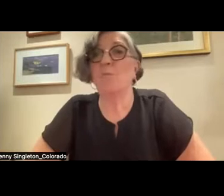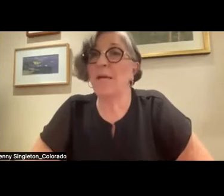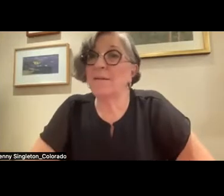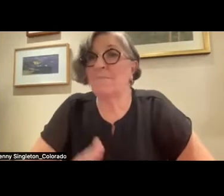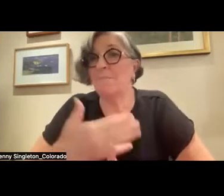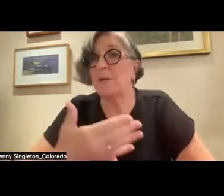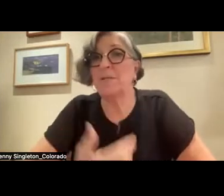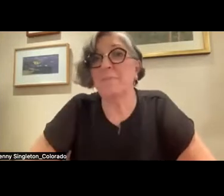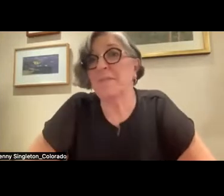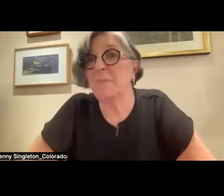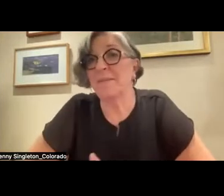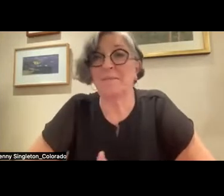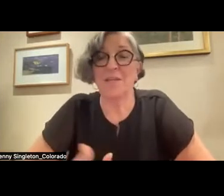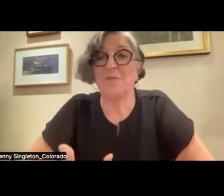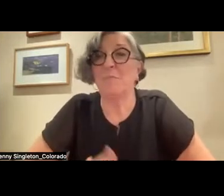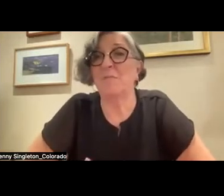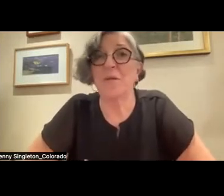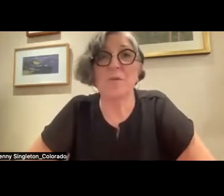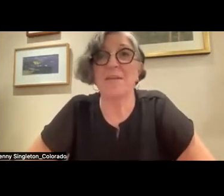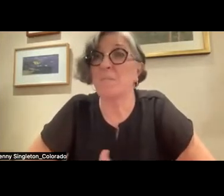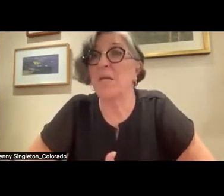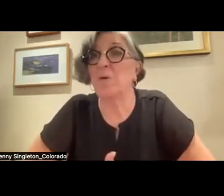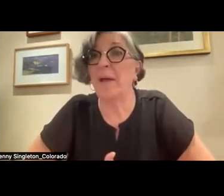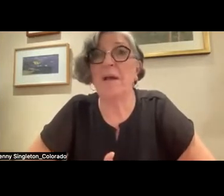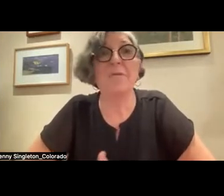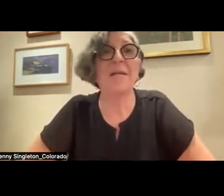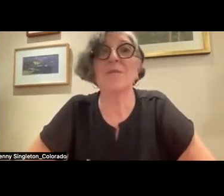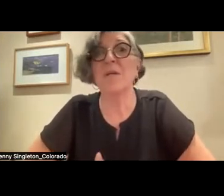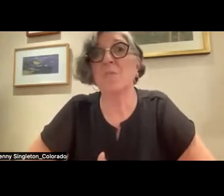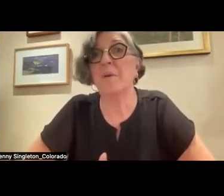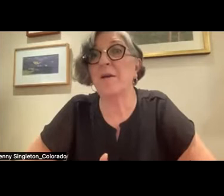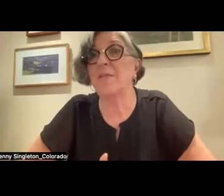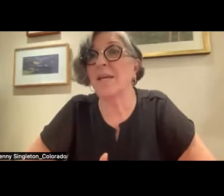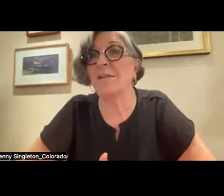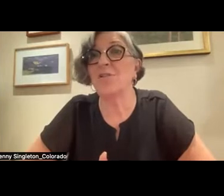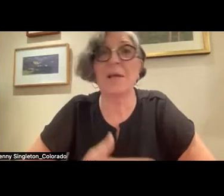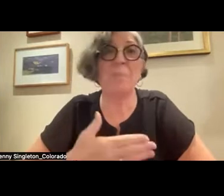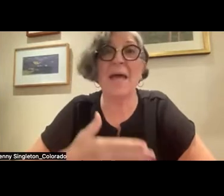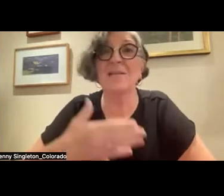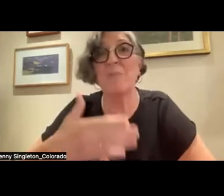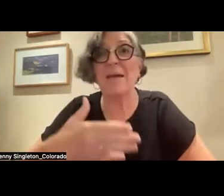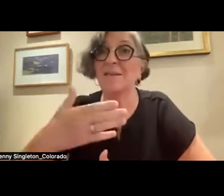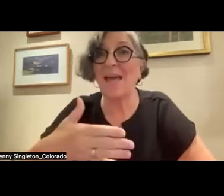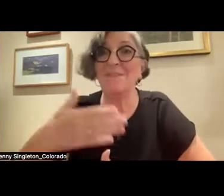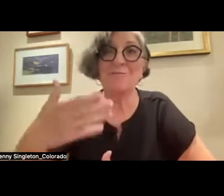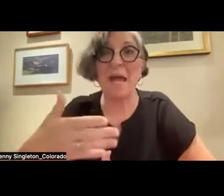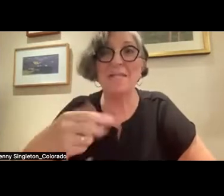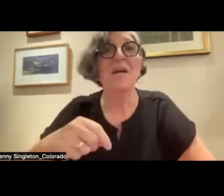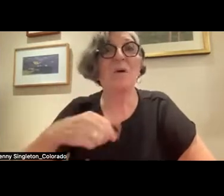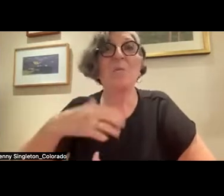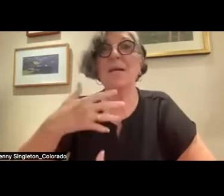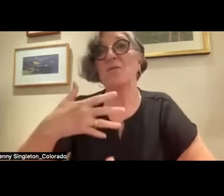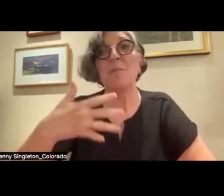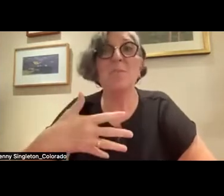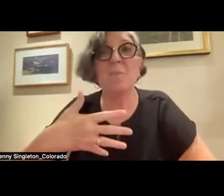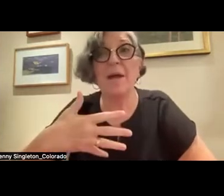So we can build up something that you would be familiar with as a minimal pair, right? So minimal pairs in English, like pat, bat, cat, rat.